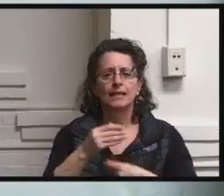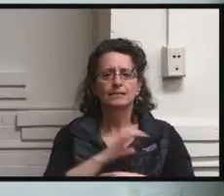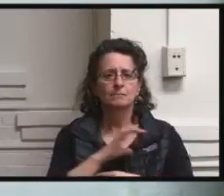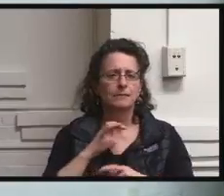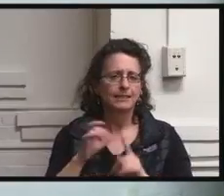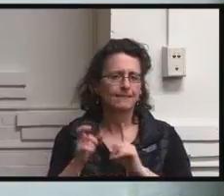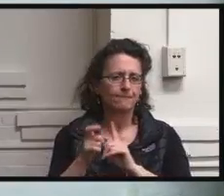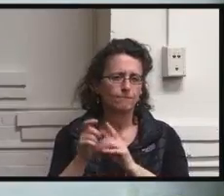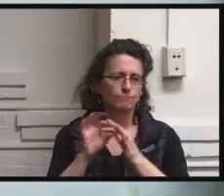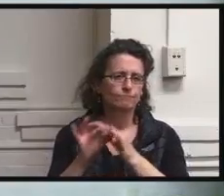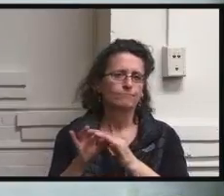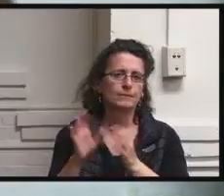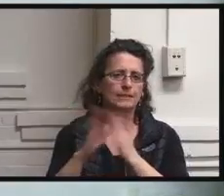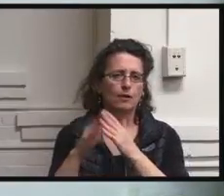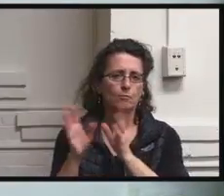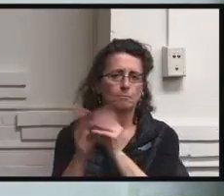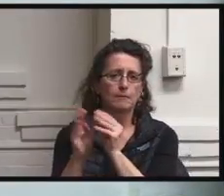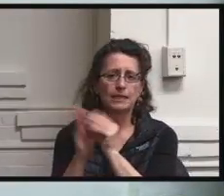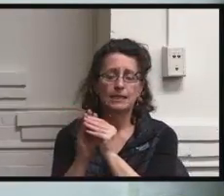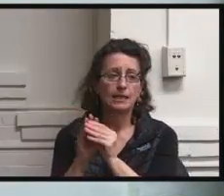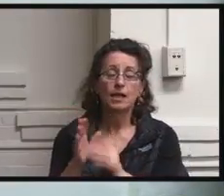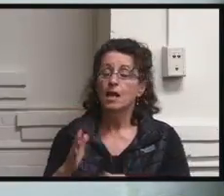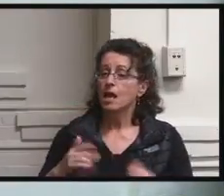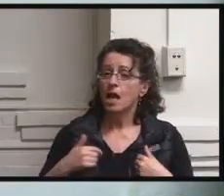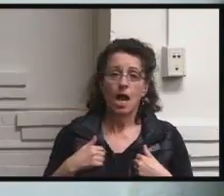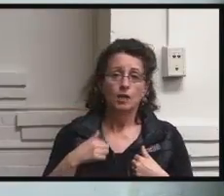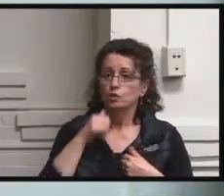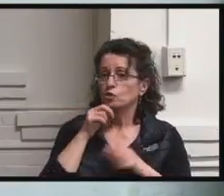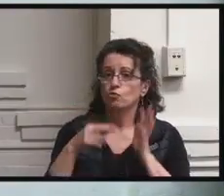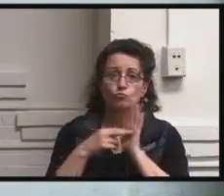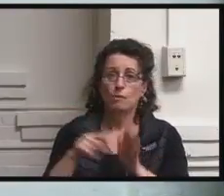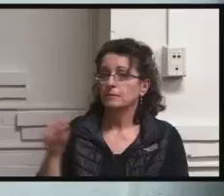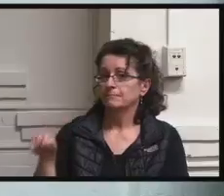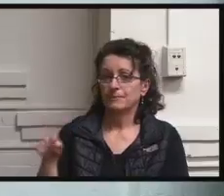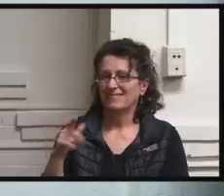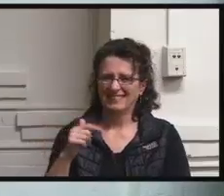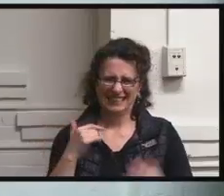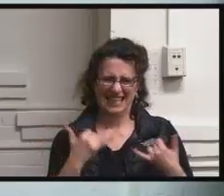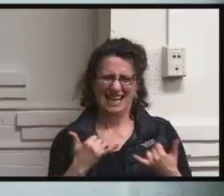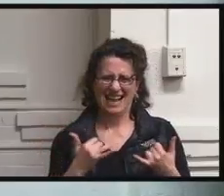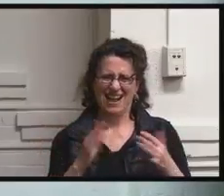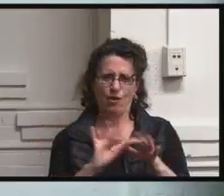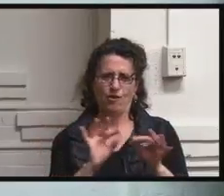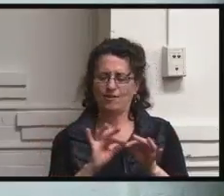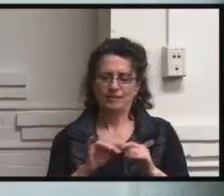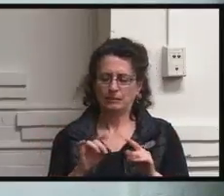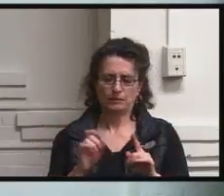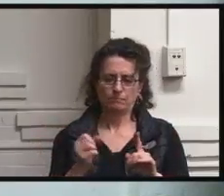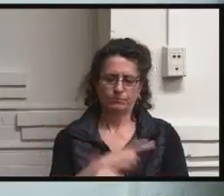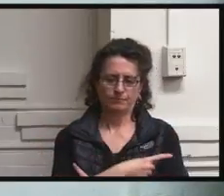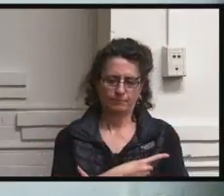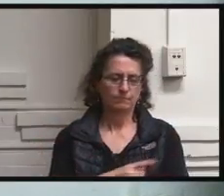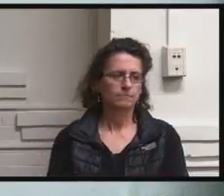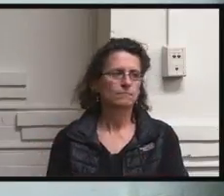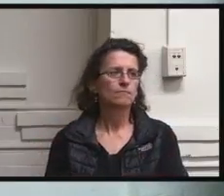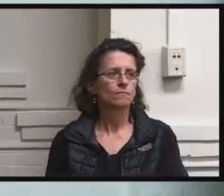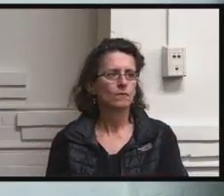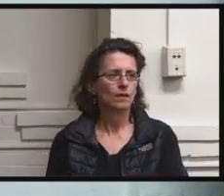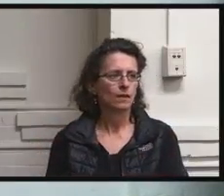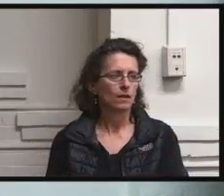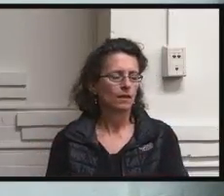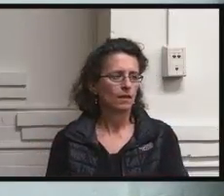but my remarks right now don't reflect anything from the Finance Committee because we haven't really talked about this.